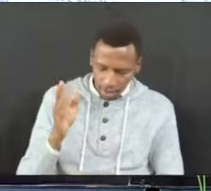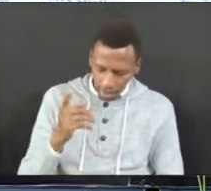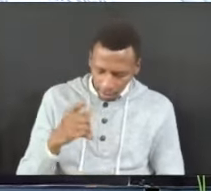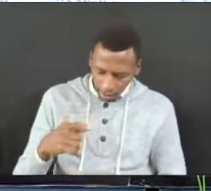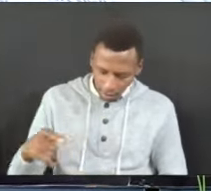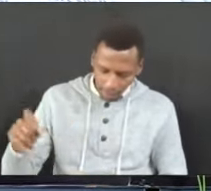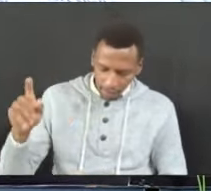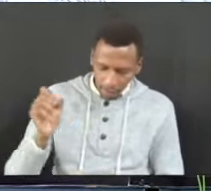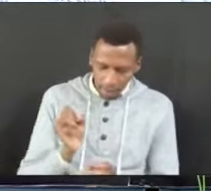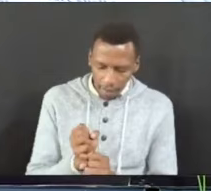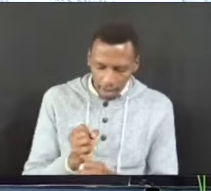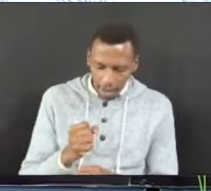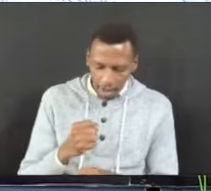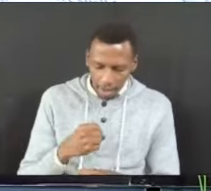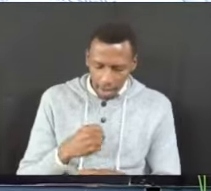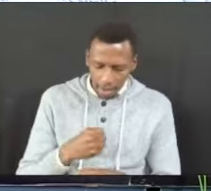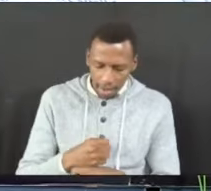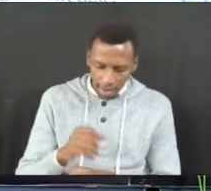righteousness,